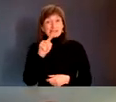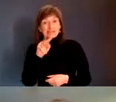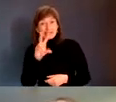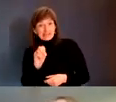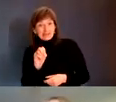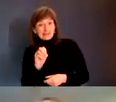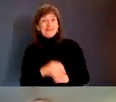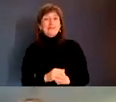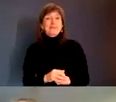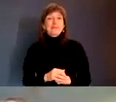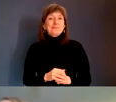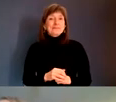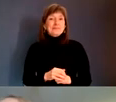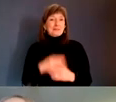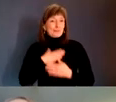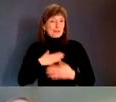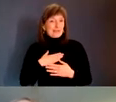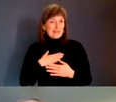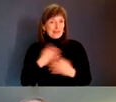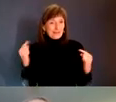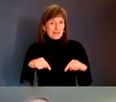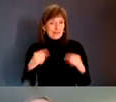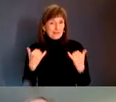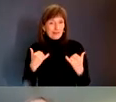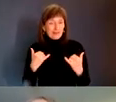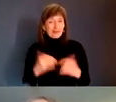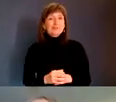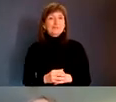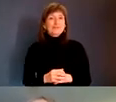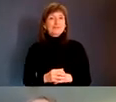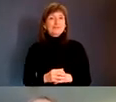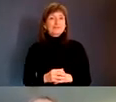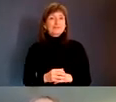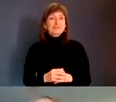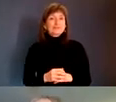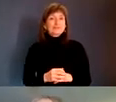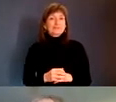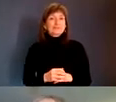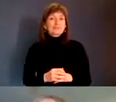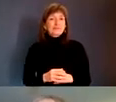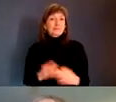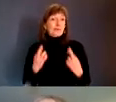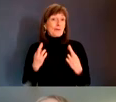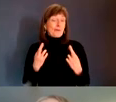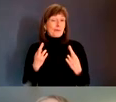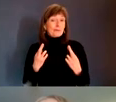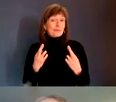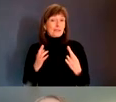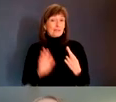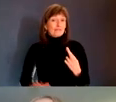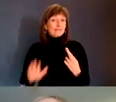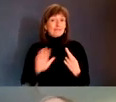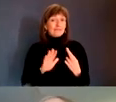appreciate your being here this morning and having this discussion. And hopefully everybody has